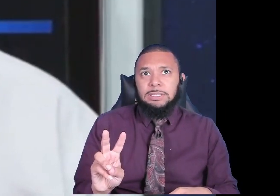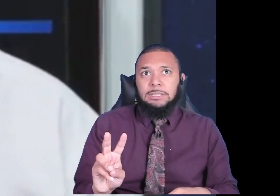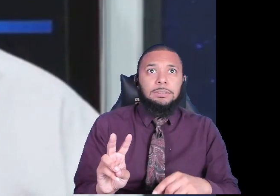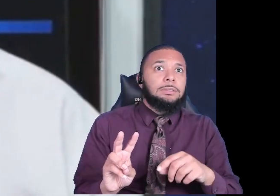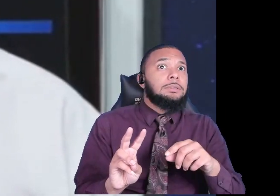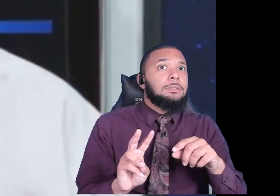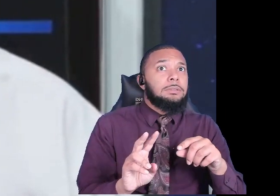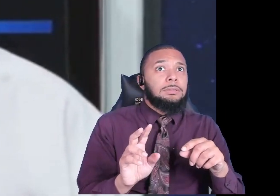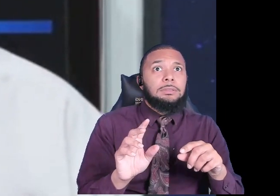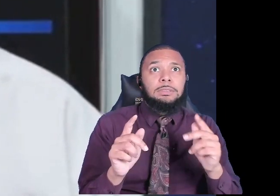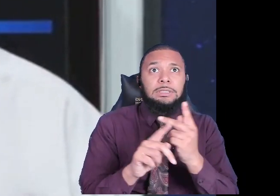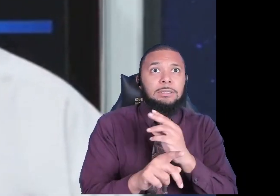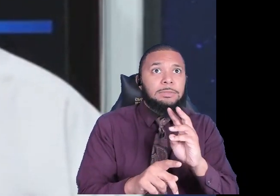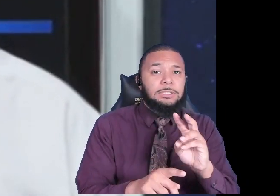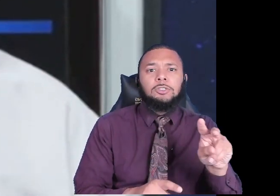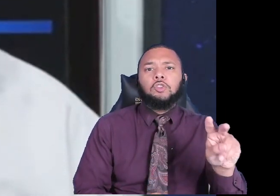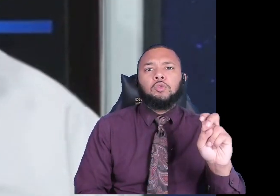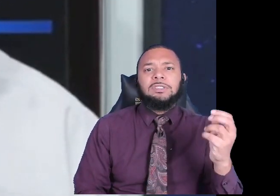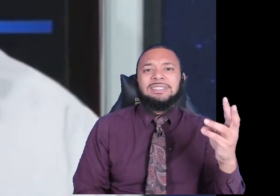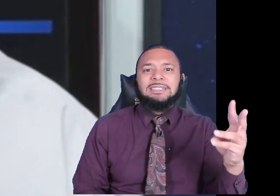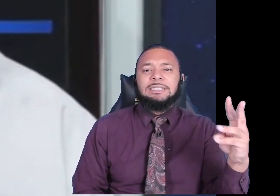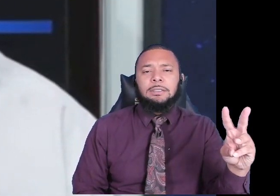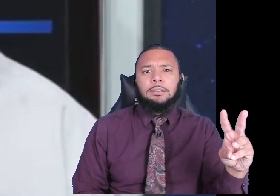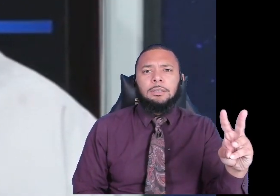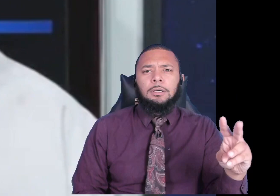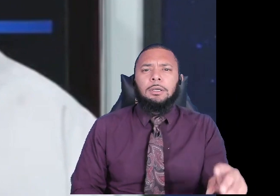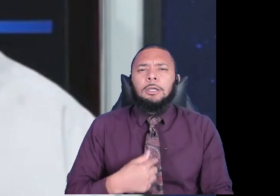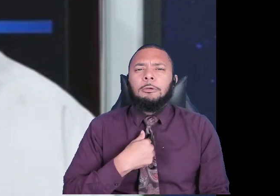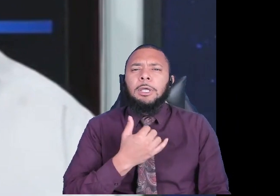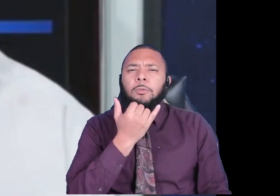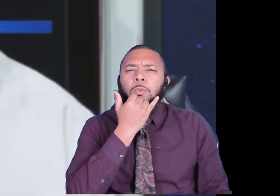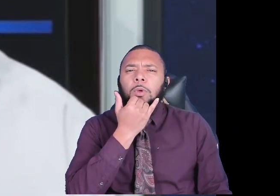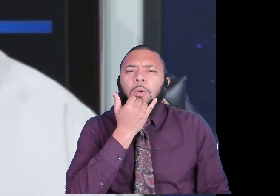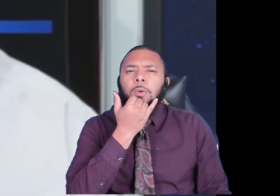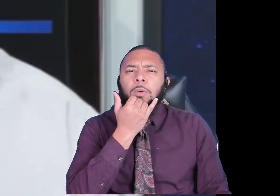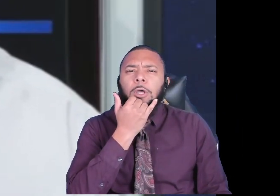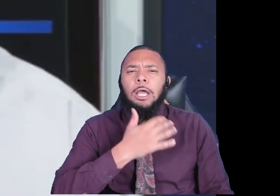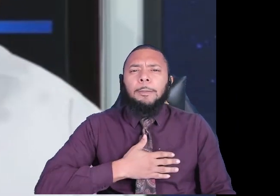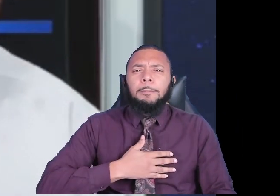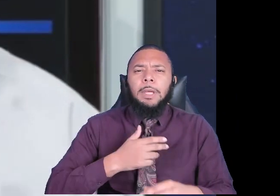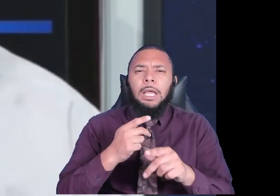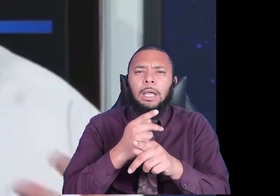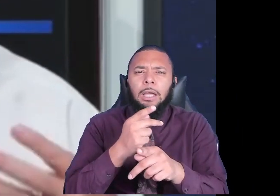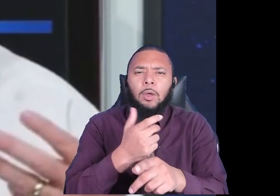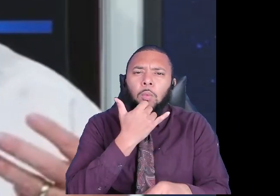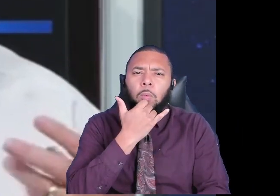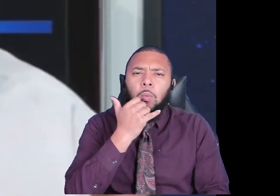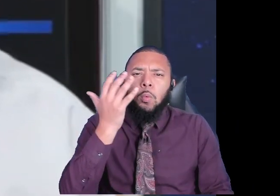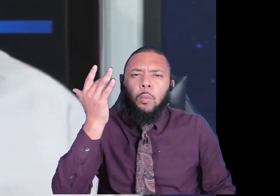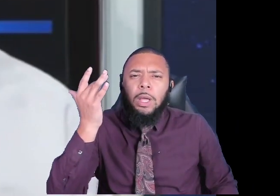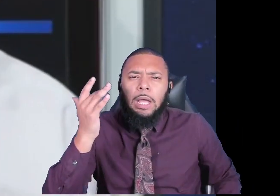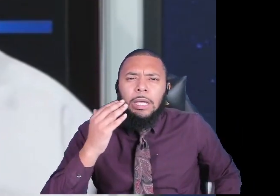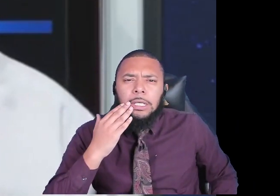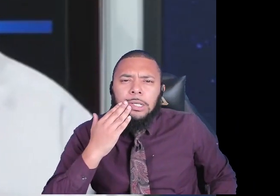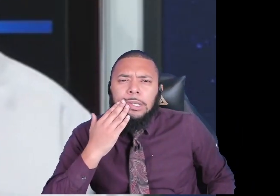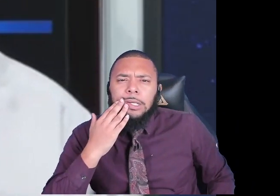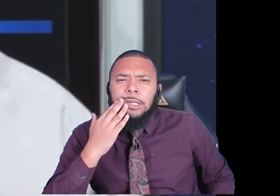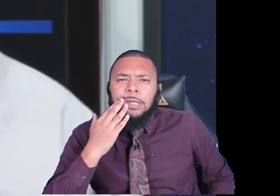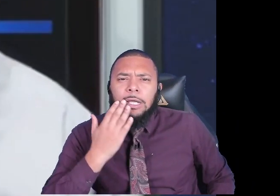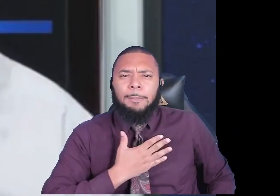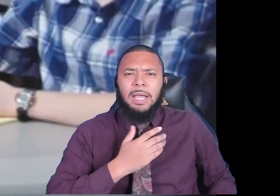216. Okay? What did I do wrong there? Why isn't that the correct